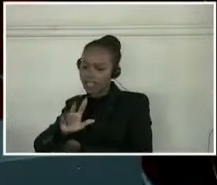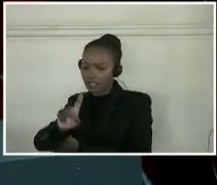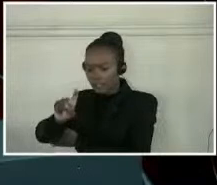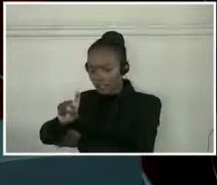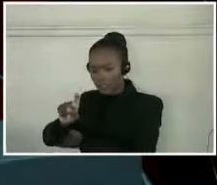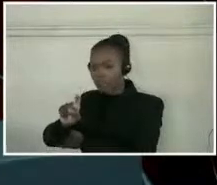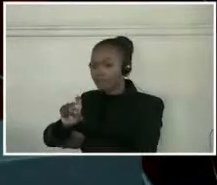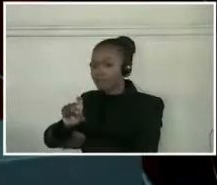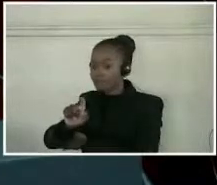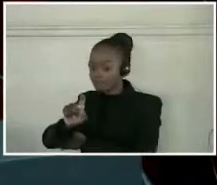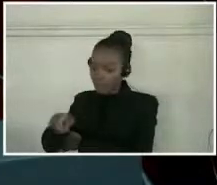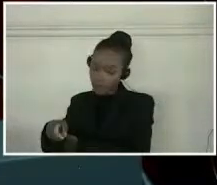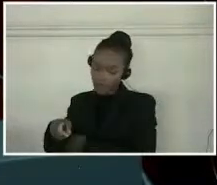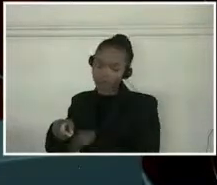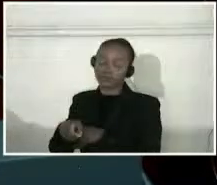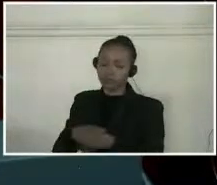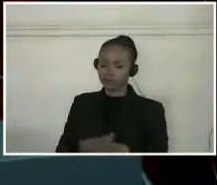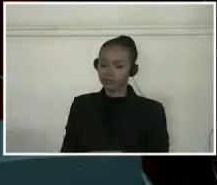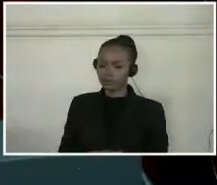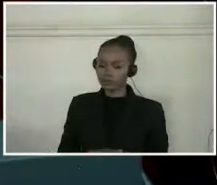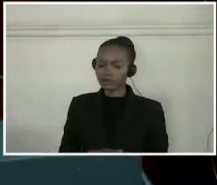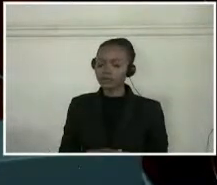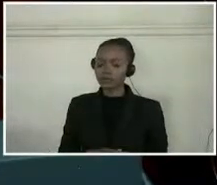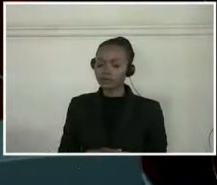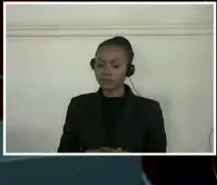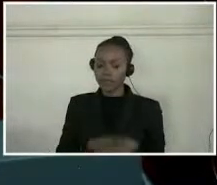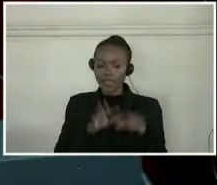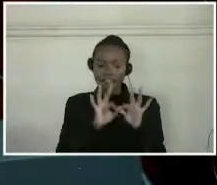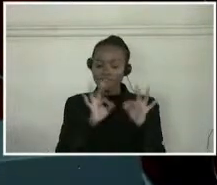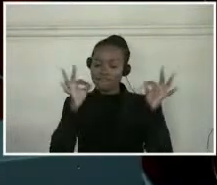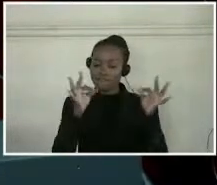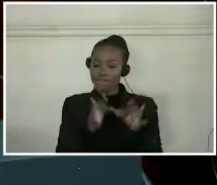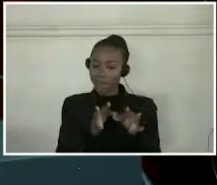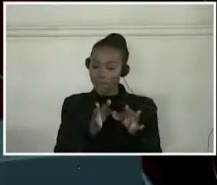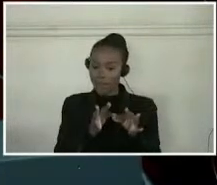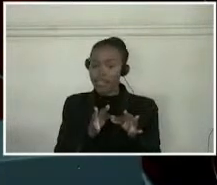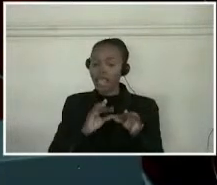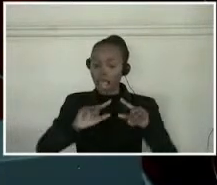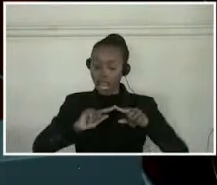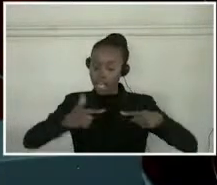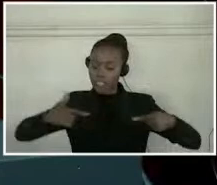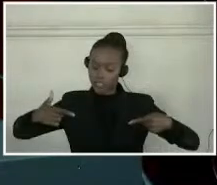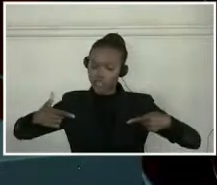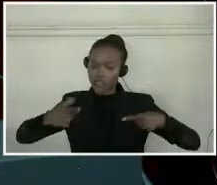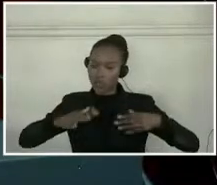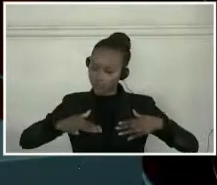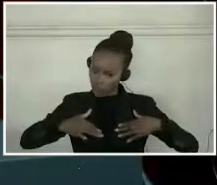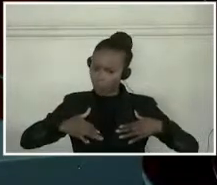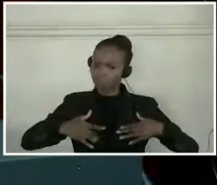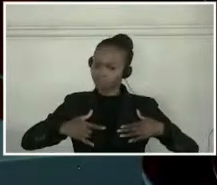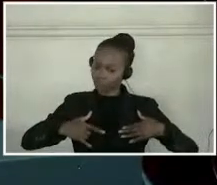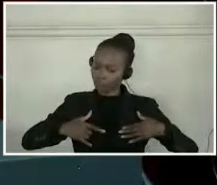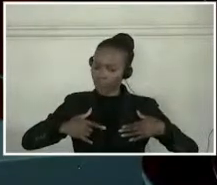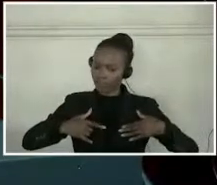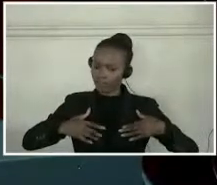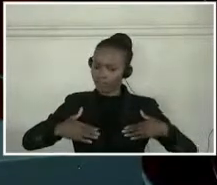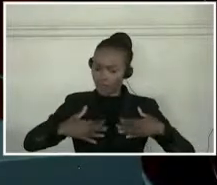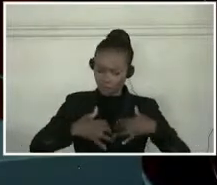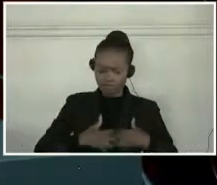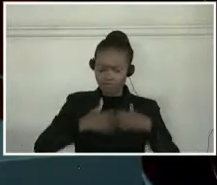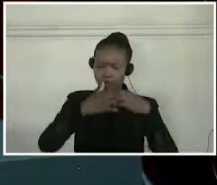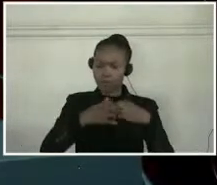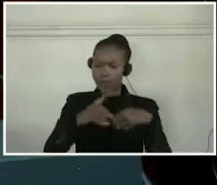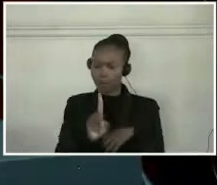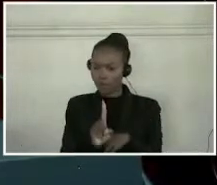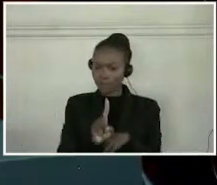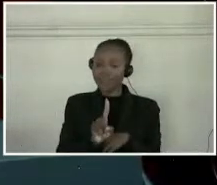collaboration with family literacy we have launched a reading with understanding program at dr tango